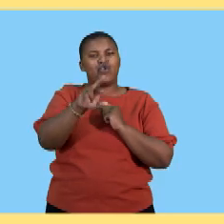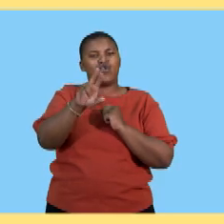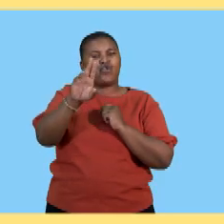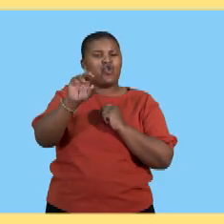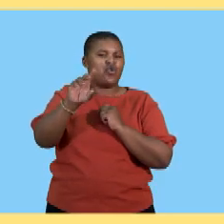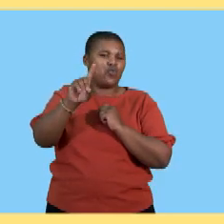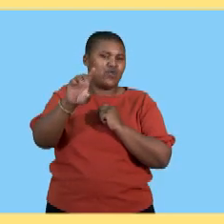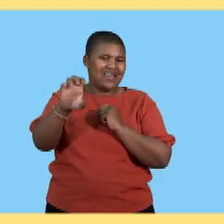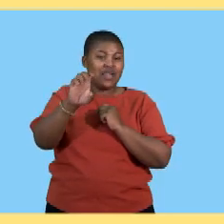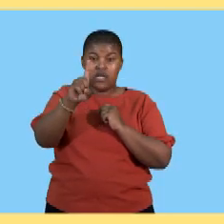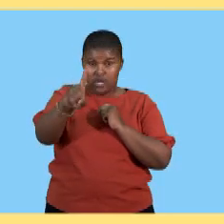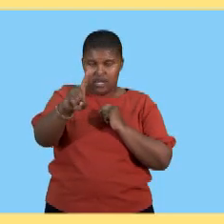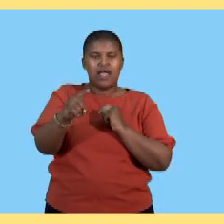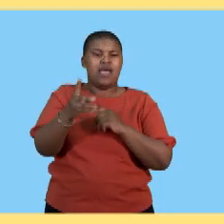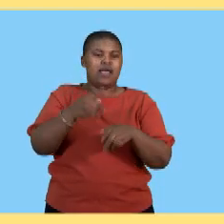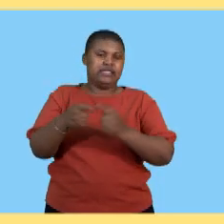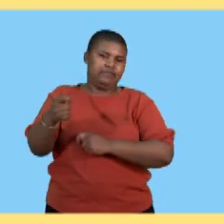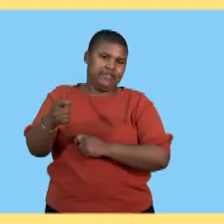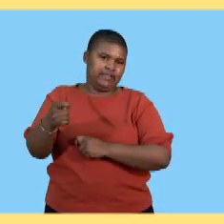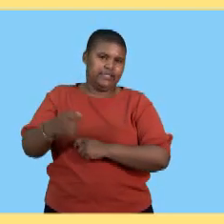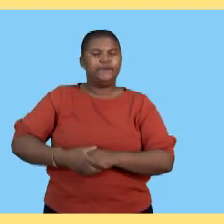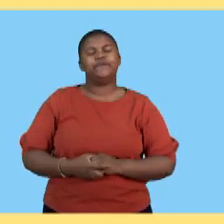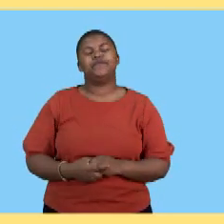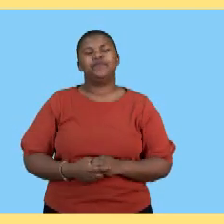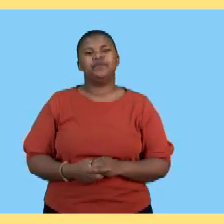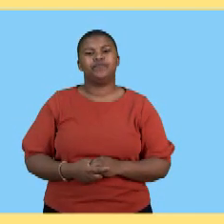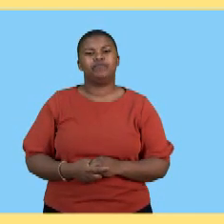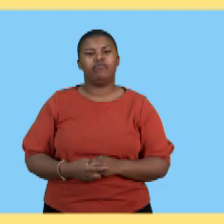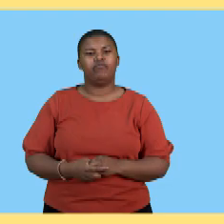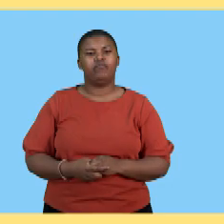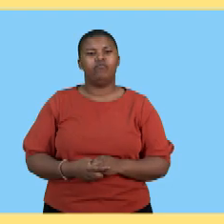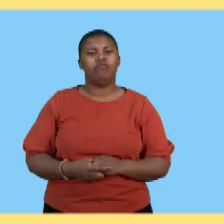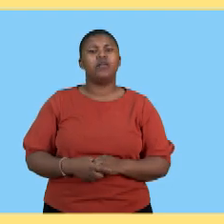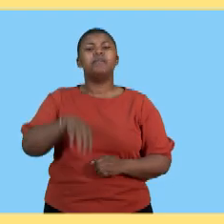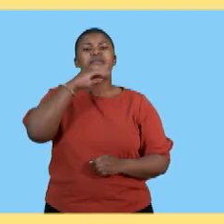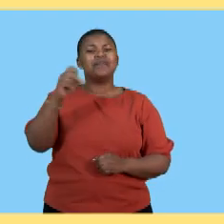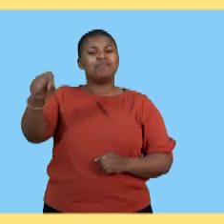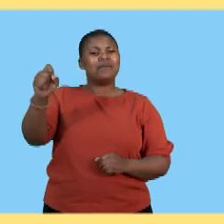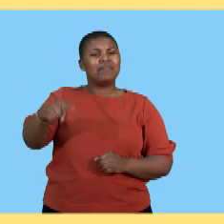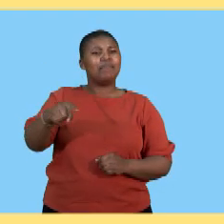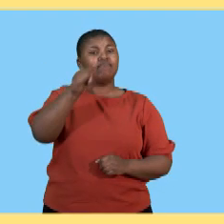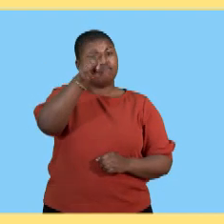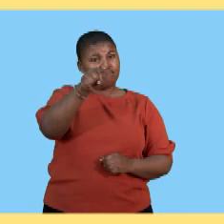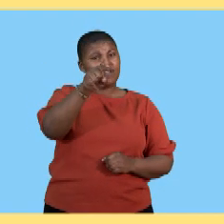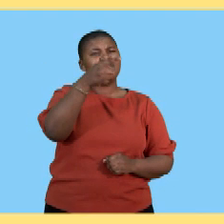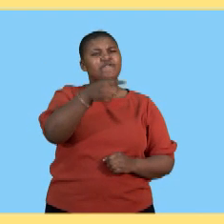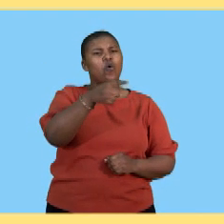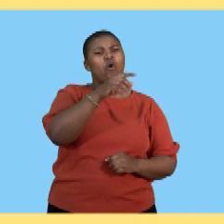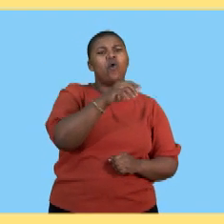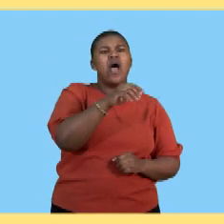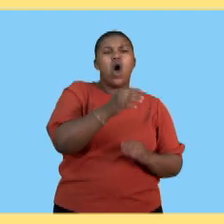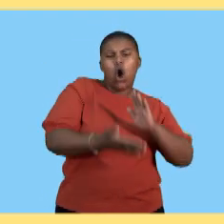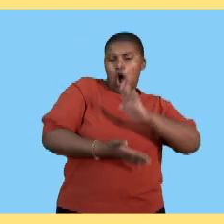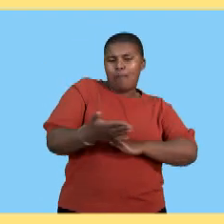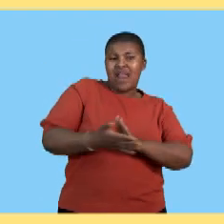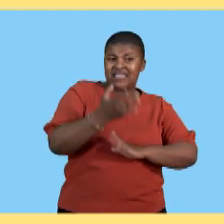So this is an accrued expense. And when we come to the statement of comprehensive income,